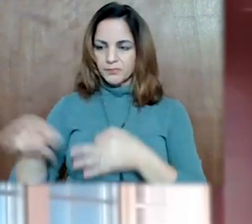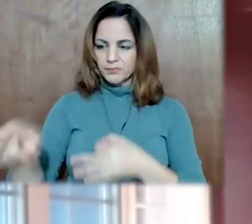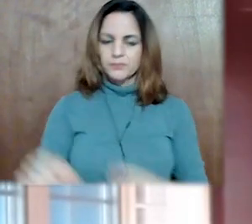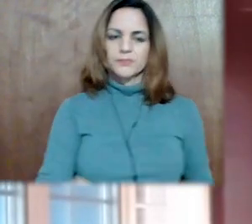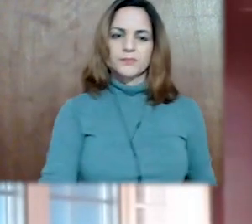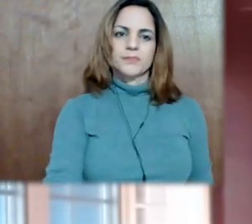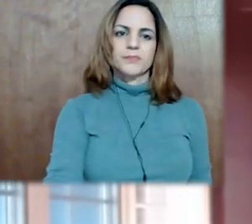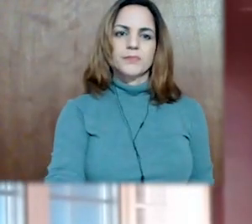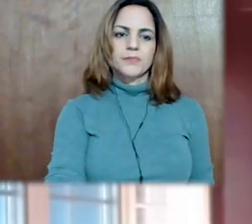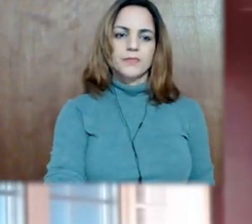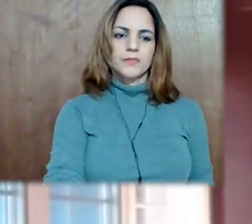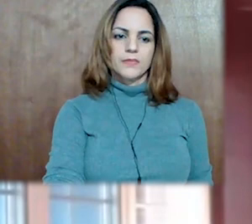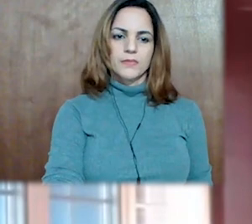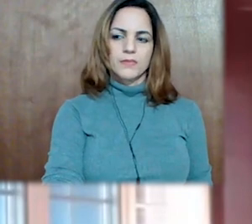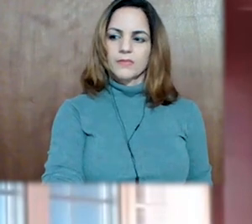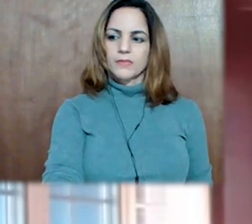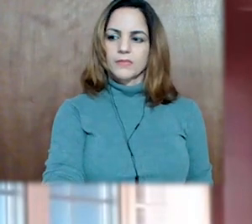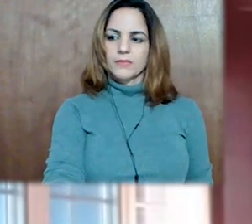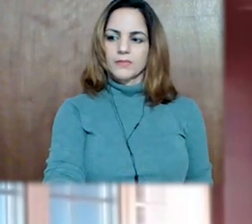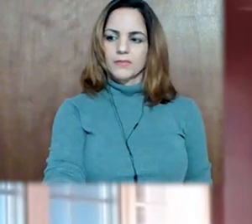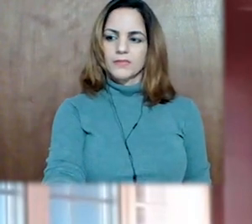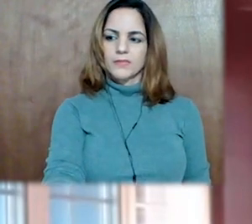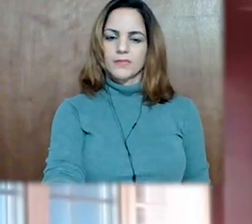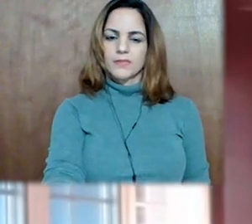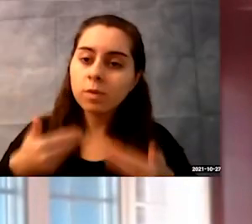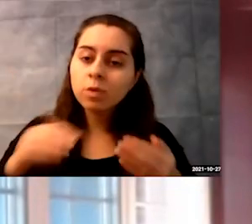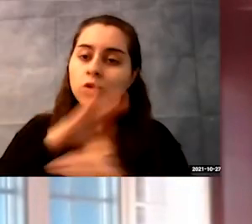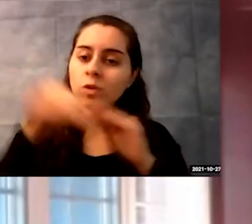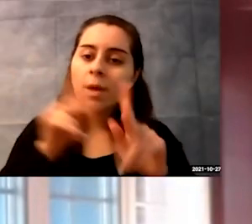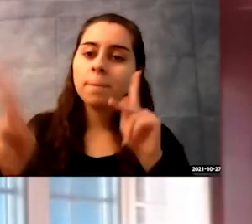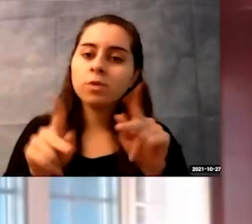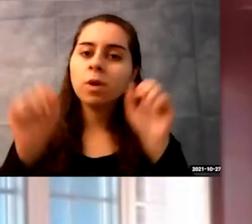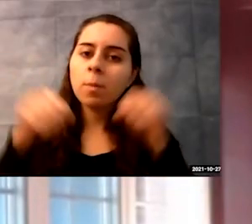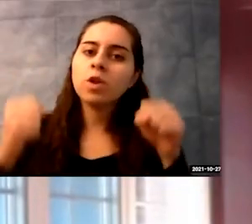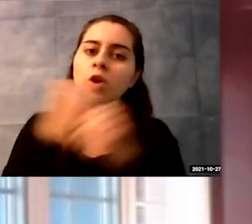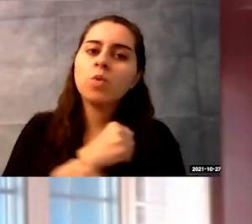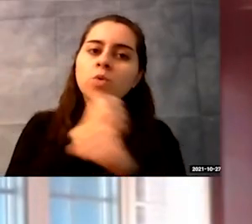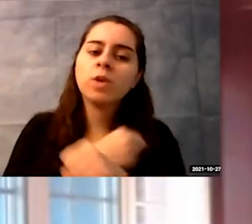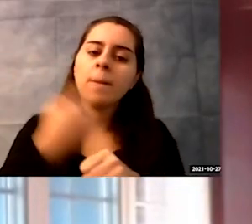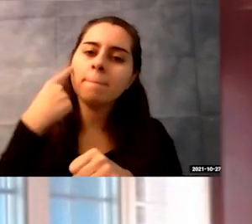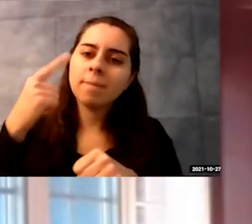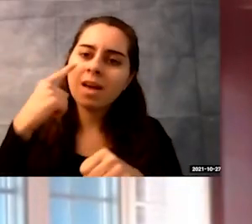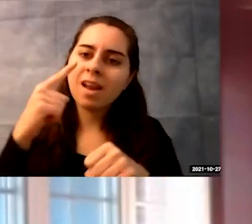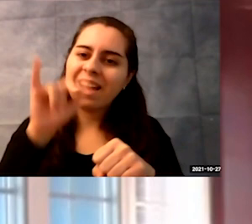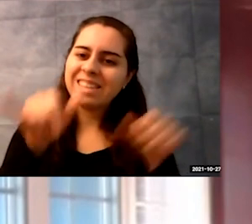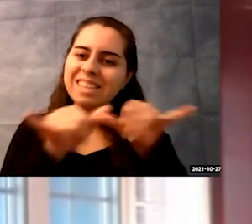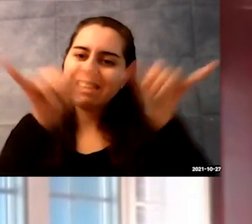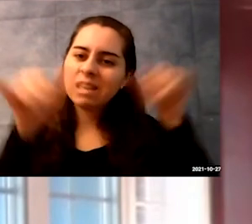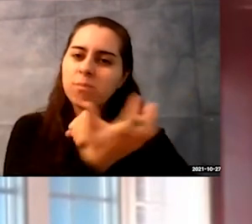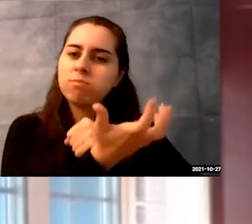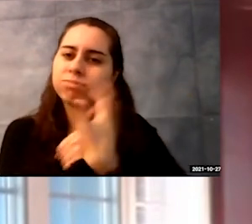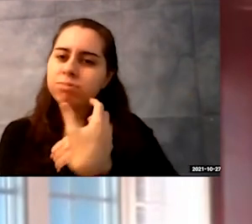fight that system. So I think that that's what I think the critical role that the Young Lords played then